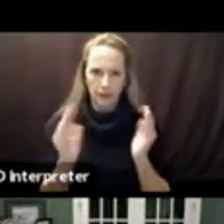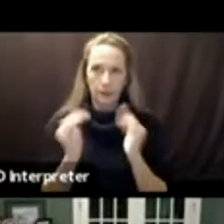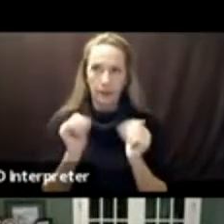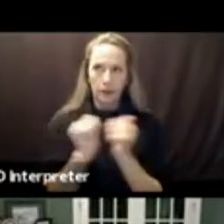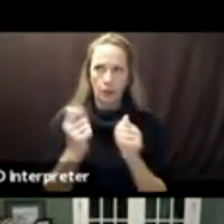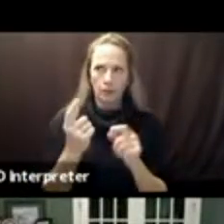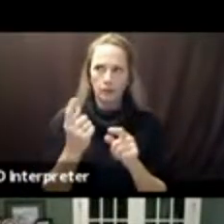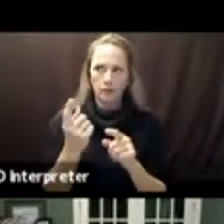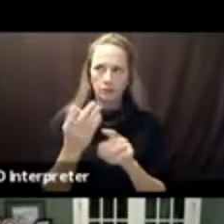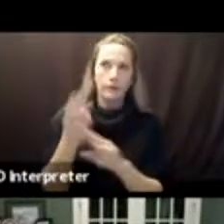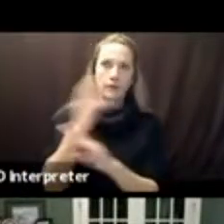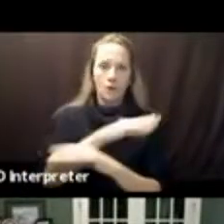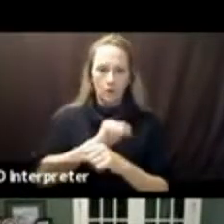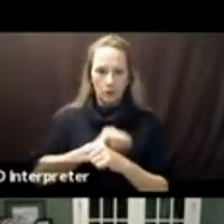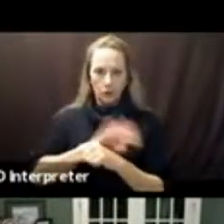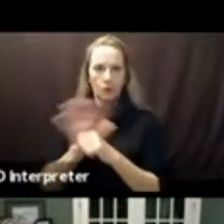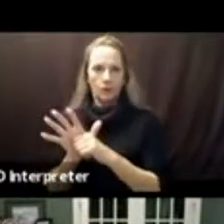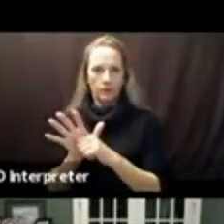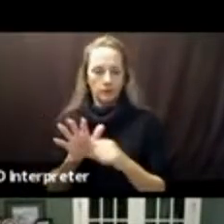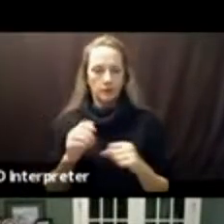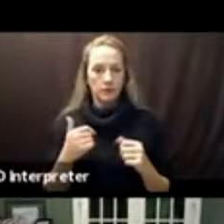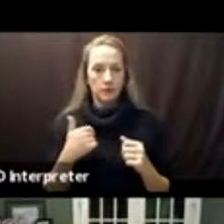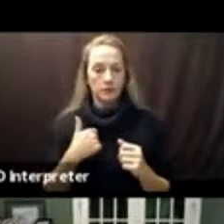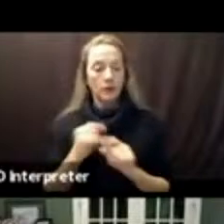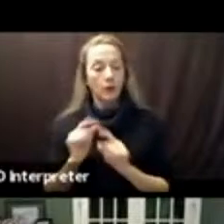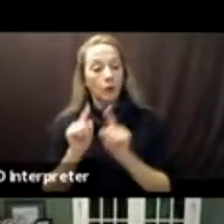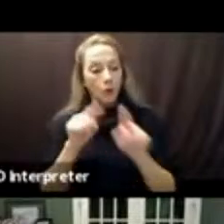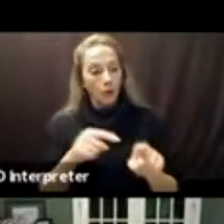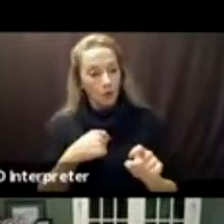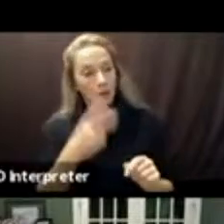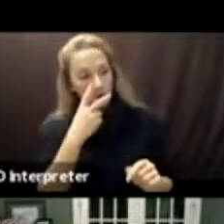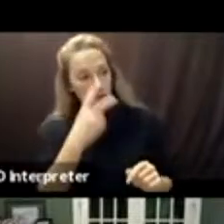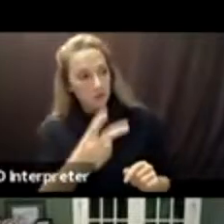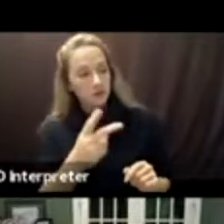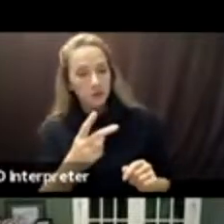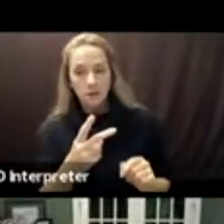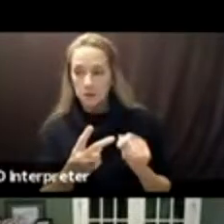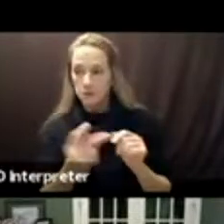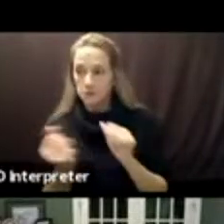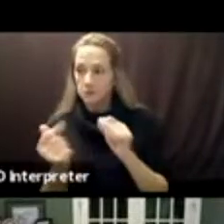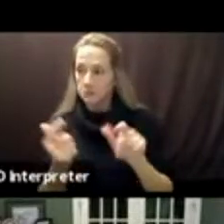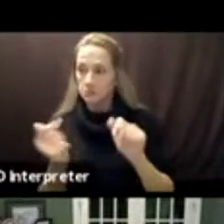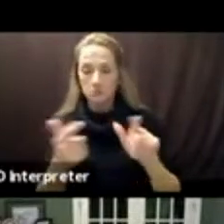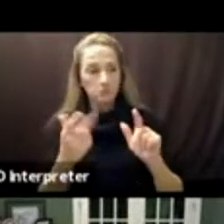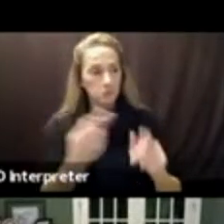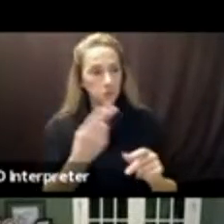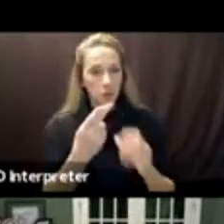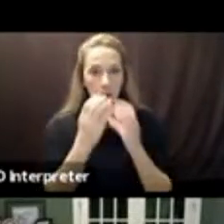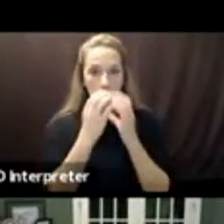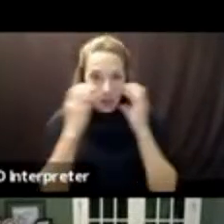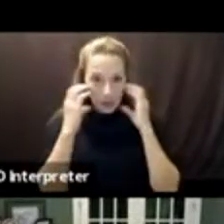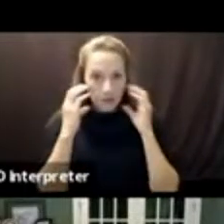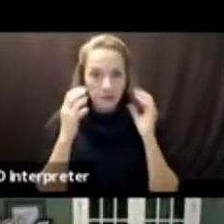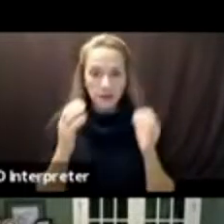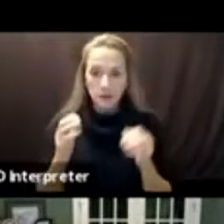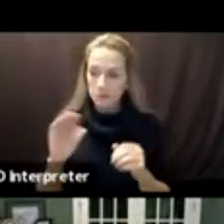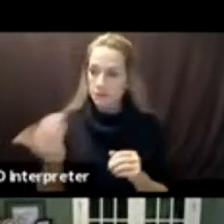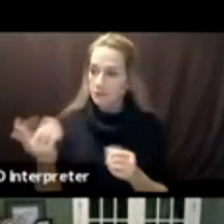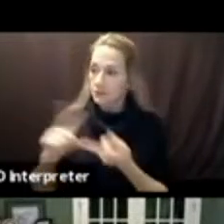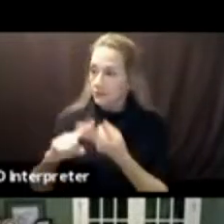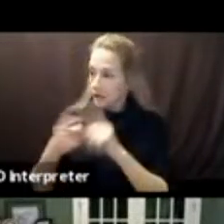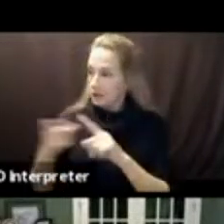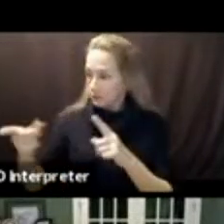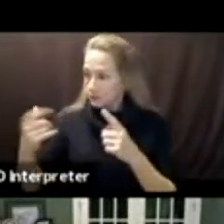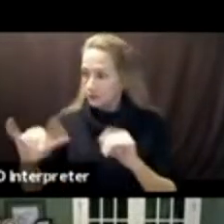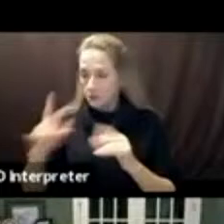the places that I go, I certainly am seeing consistent mask use, and among my friends, seeing consistent mask use. So